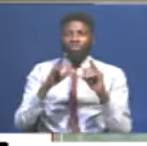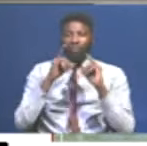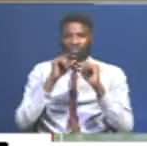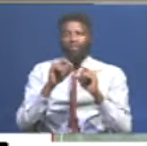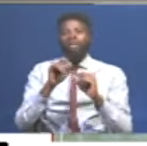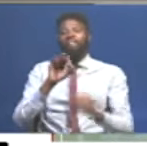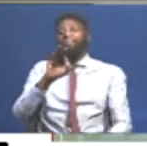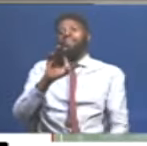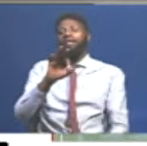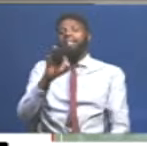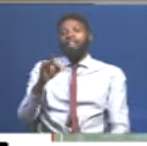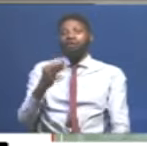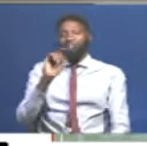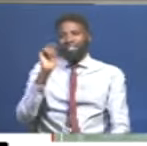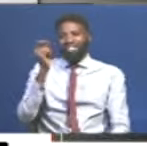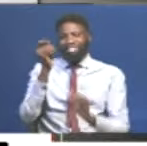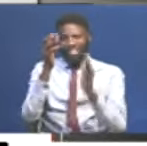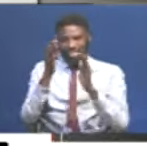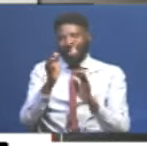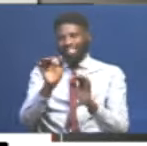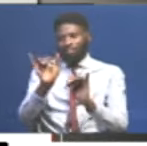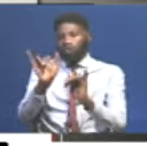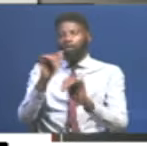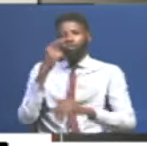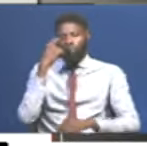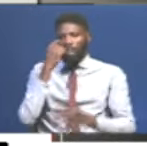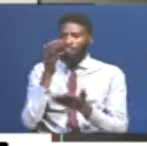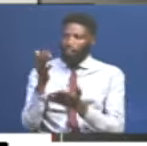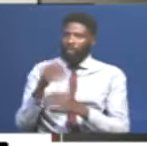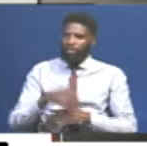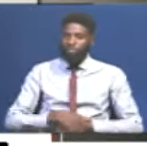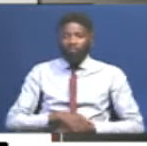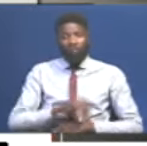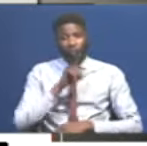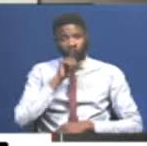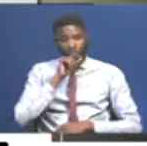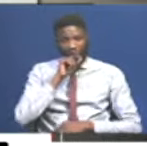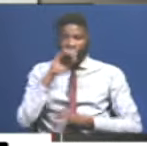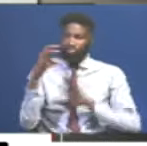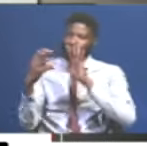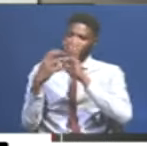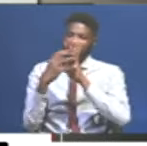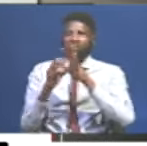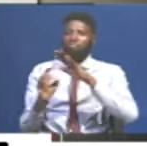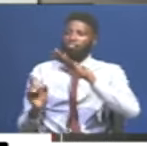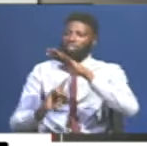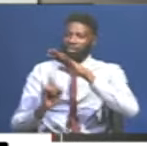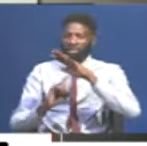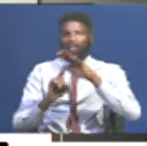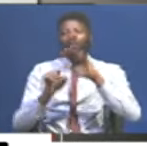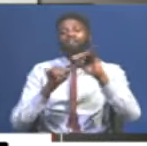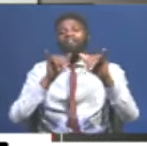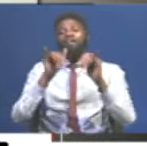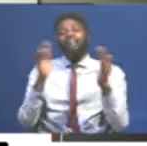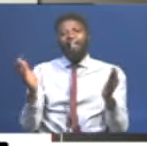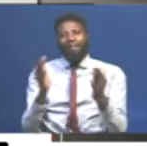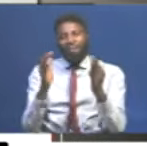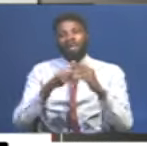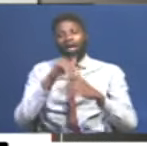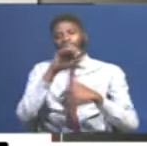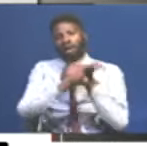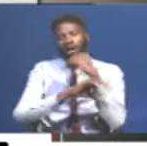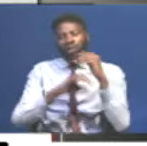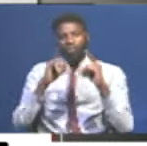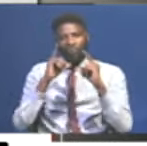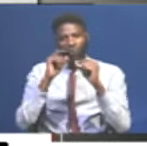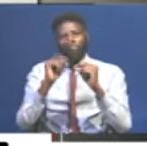Kenyans in Sudan. On Twitter, the Ministry of Foreign Affairs and Diaspora says the move has been necessitated by the